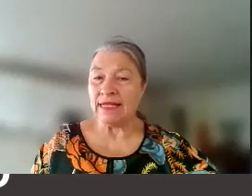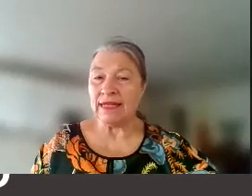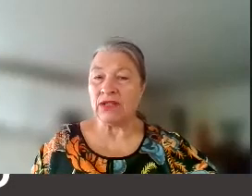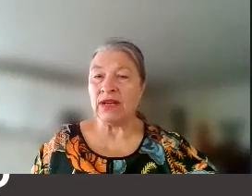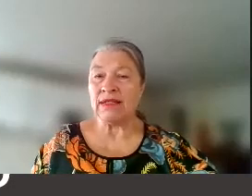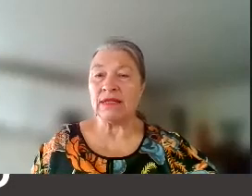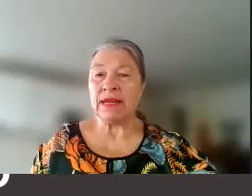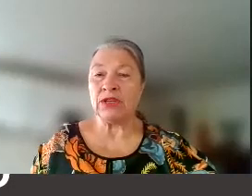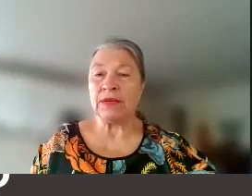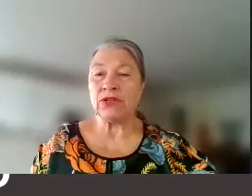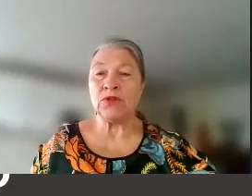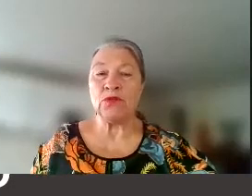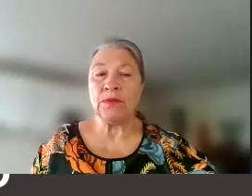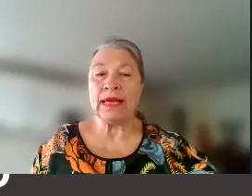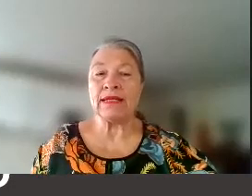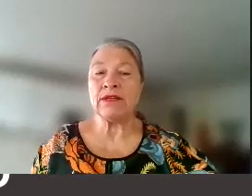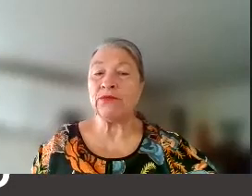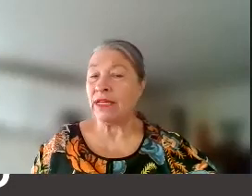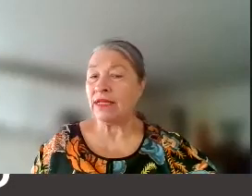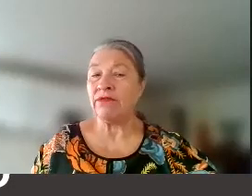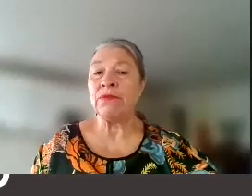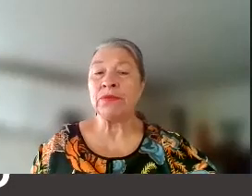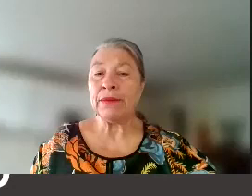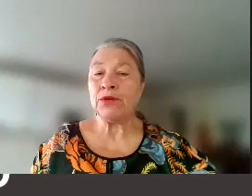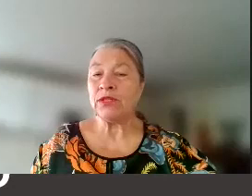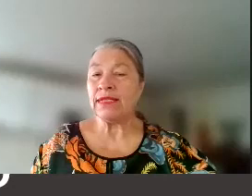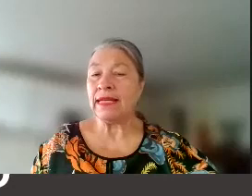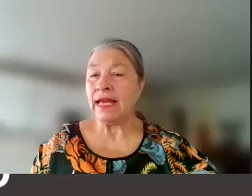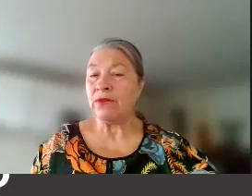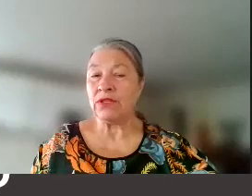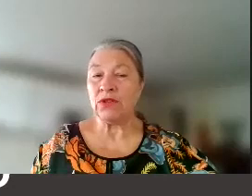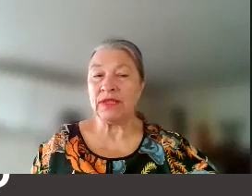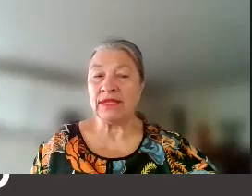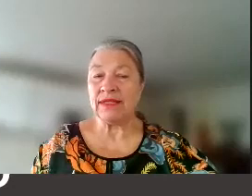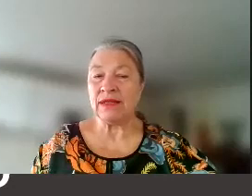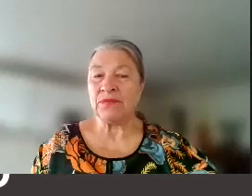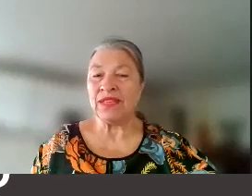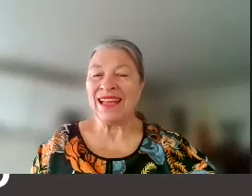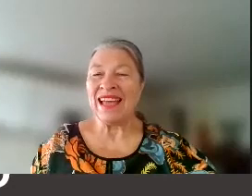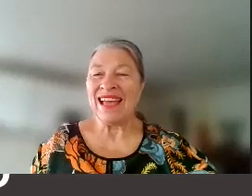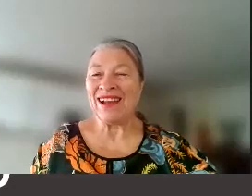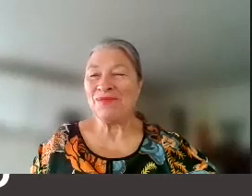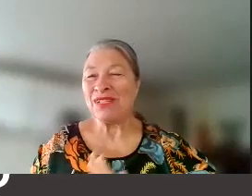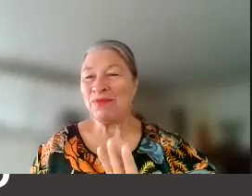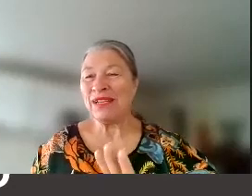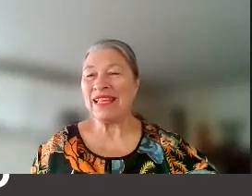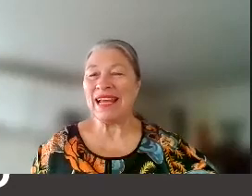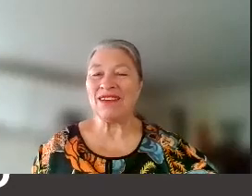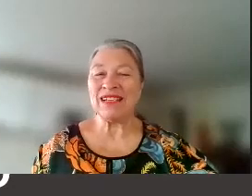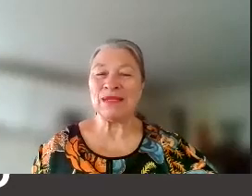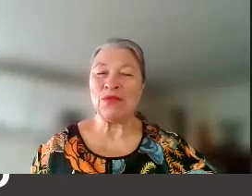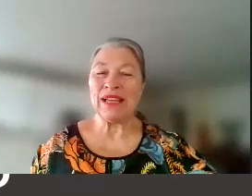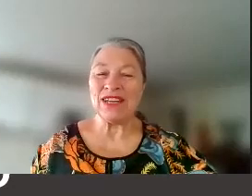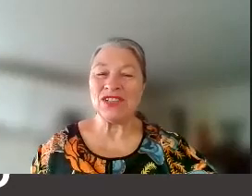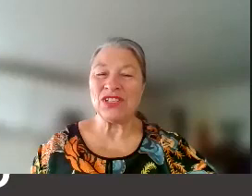the leaders in crisis management, should formulate an effective emergency language service system. And I'm just putting that